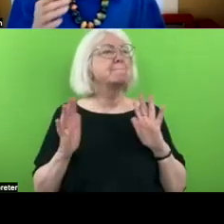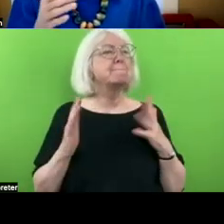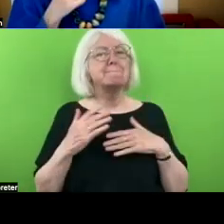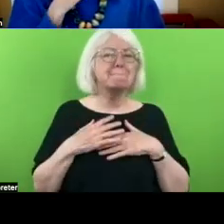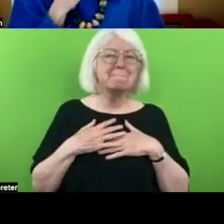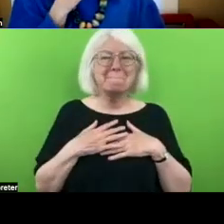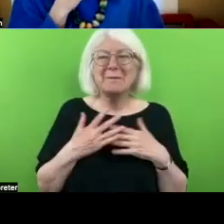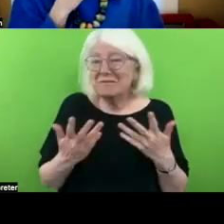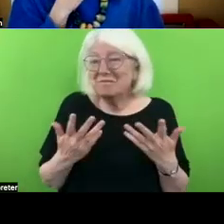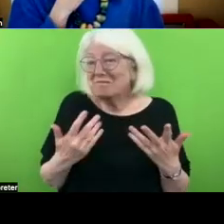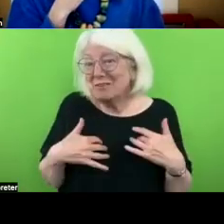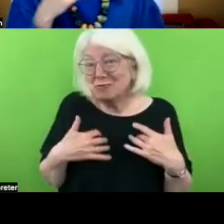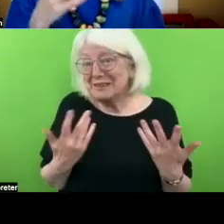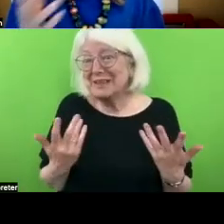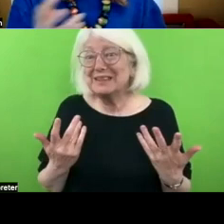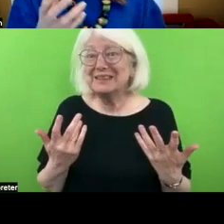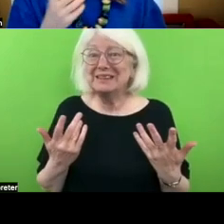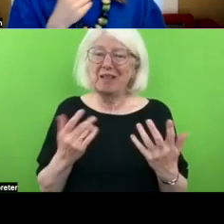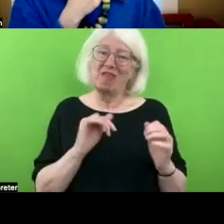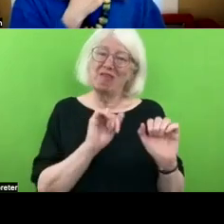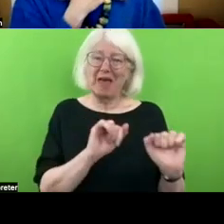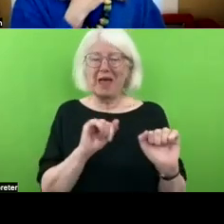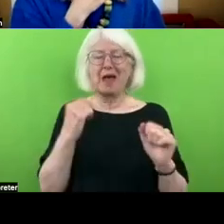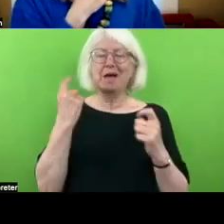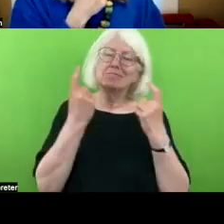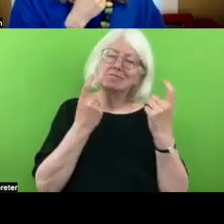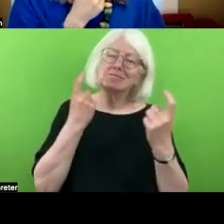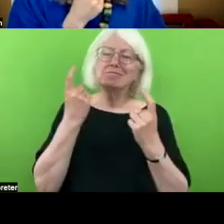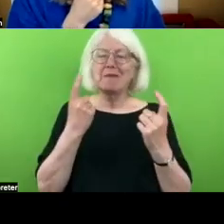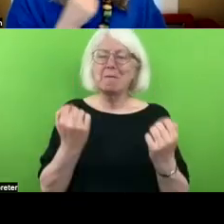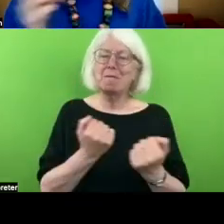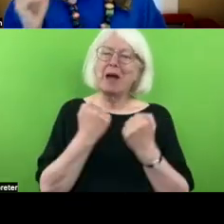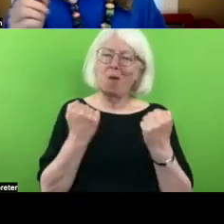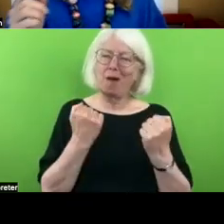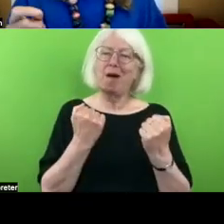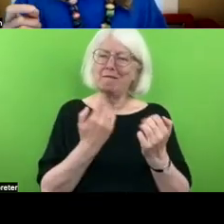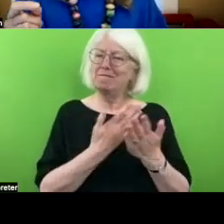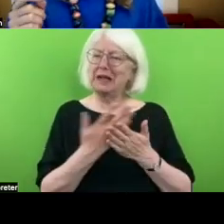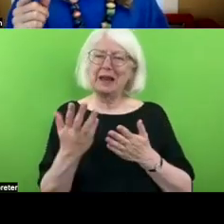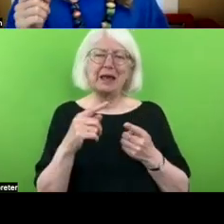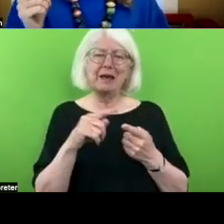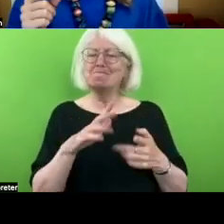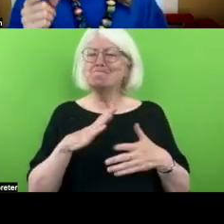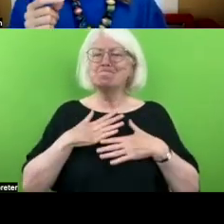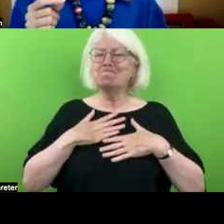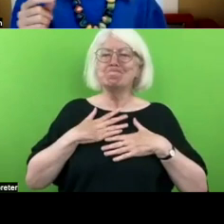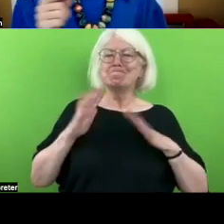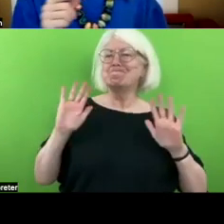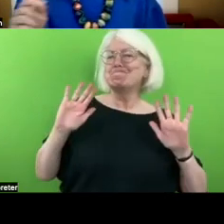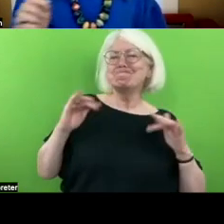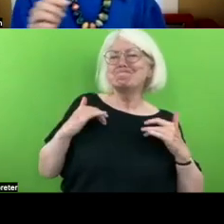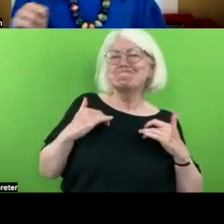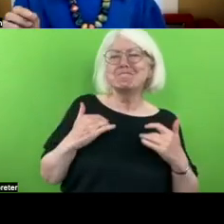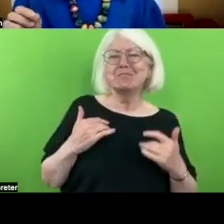So interesting to see as they reflected on power, how that came through. I think just a note that I also didn't